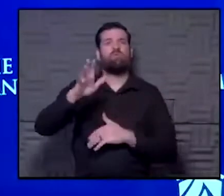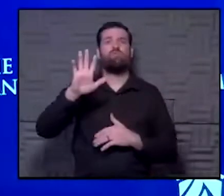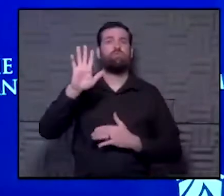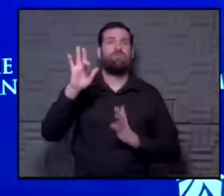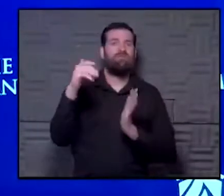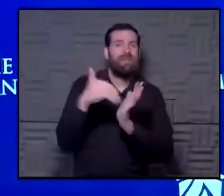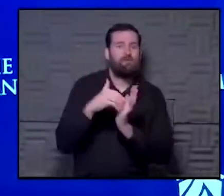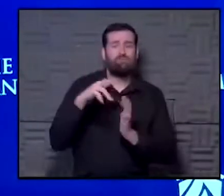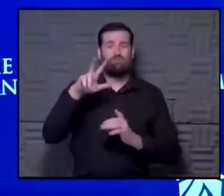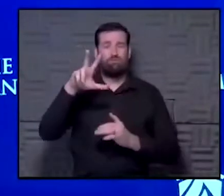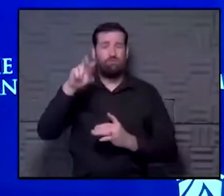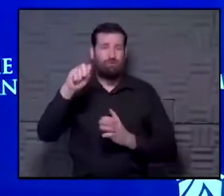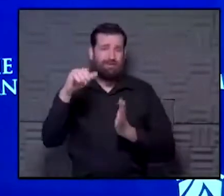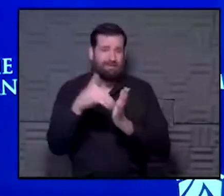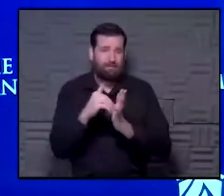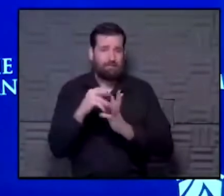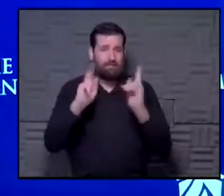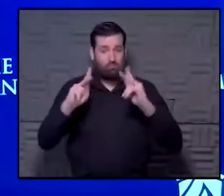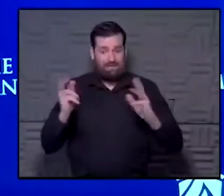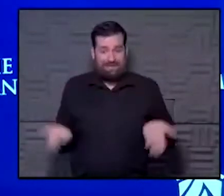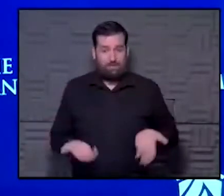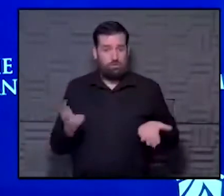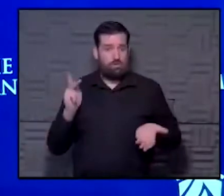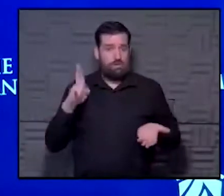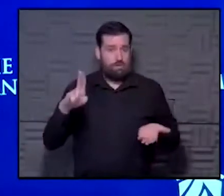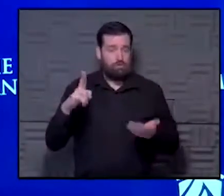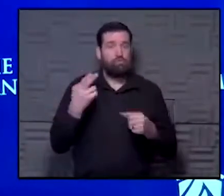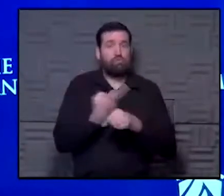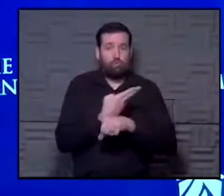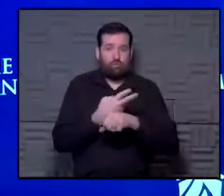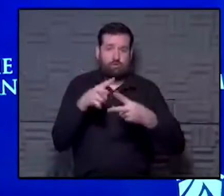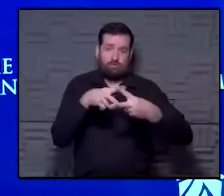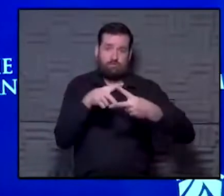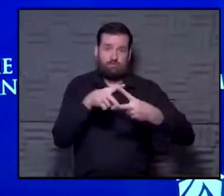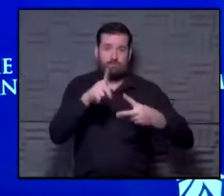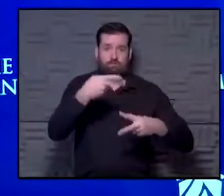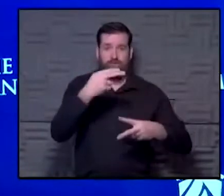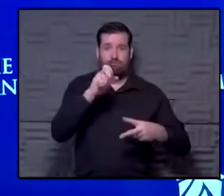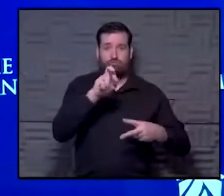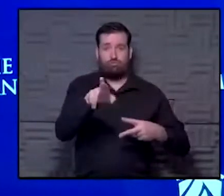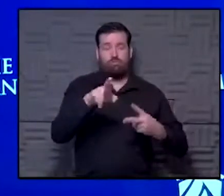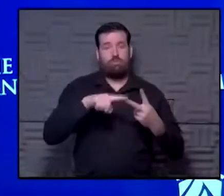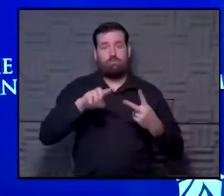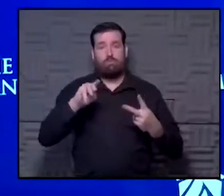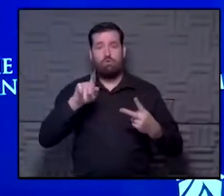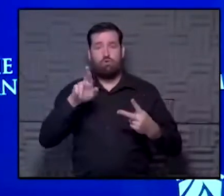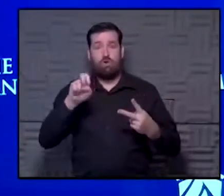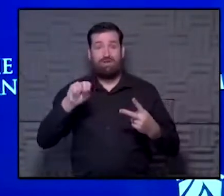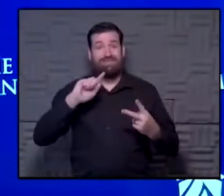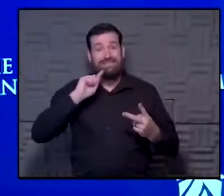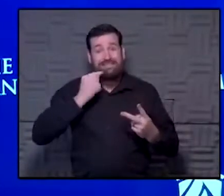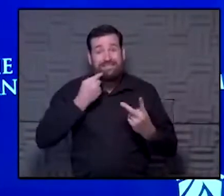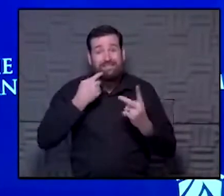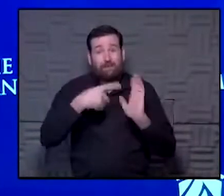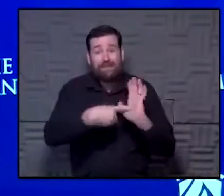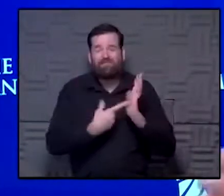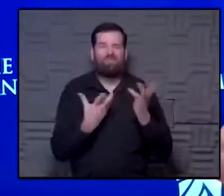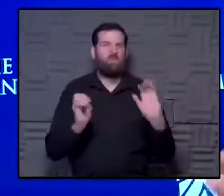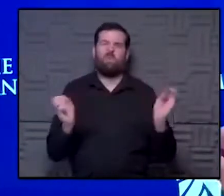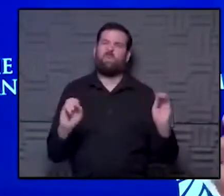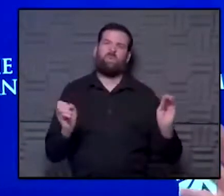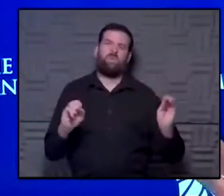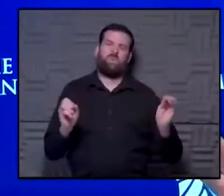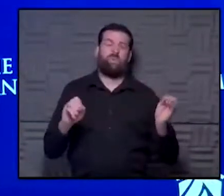25,000, 30,000 people, I think, here at KU using Pfizer and Moderna. We just haven't seen severe side effects. We just haven't seen that. And I think